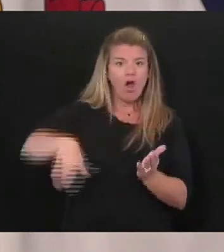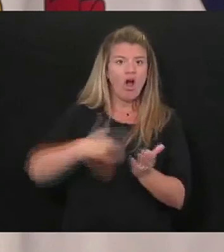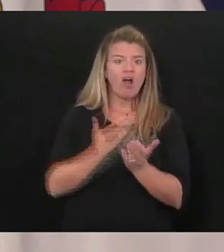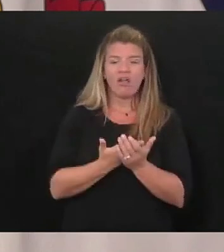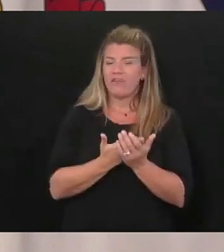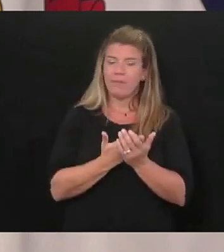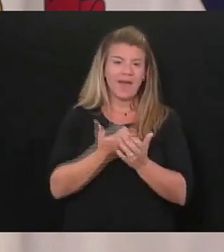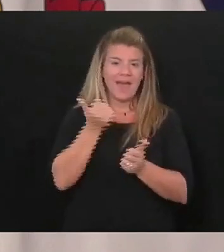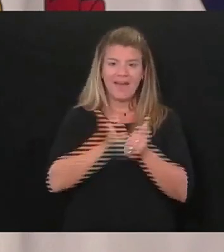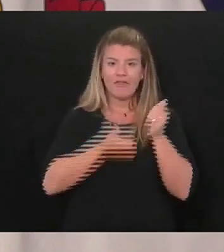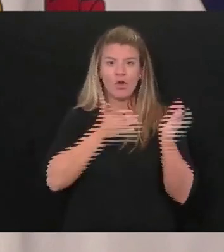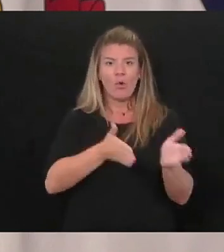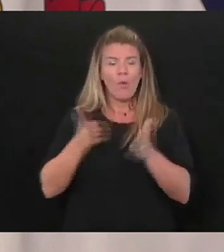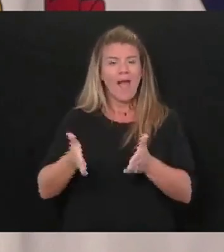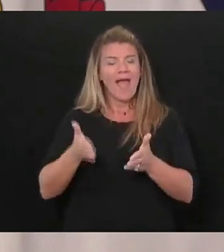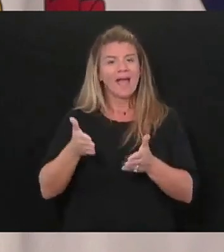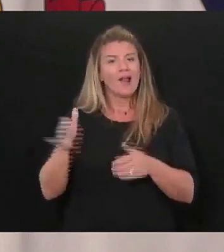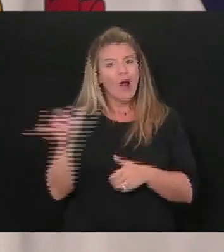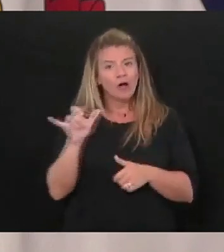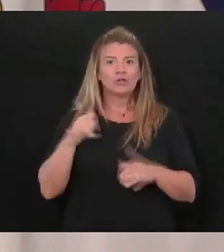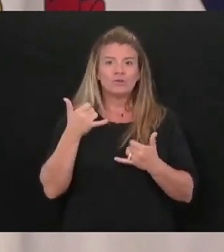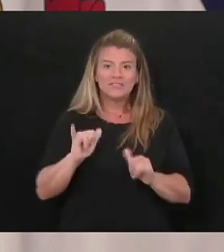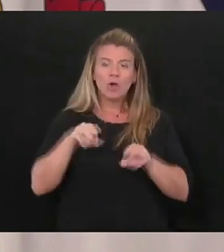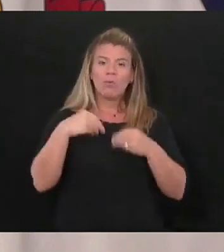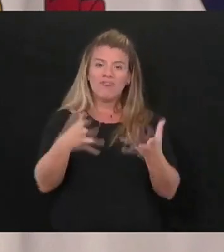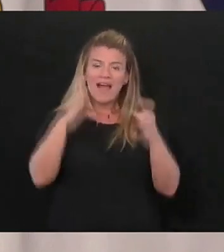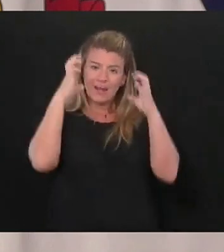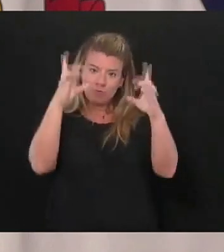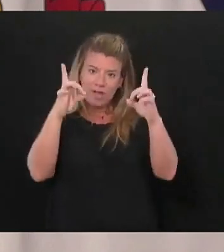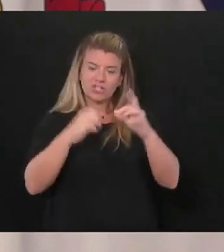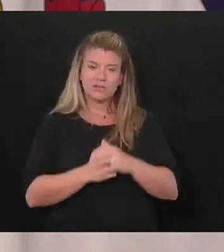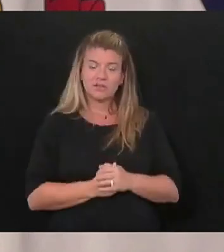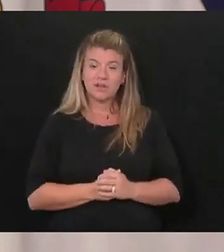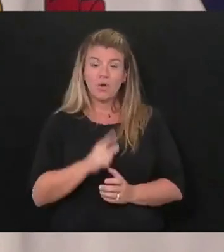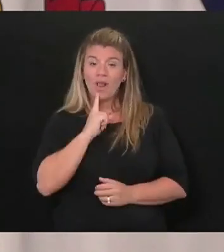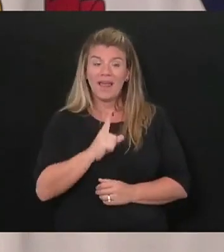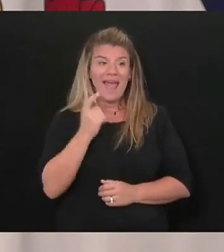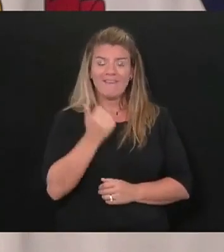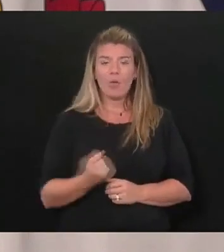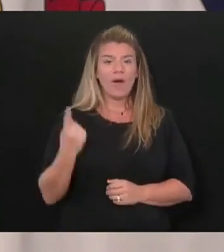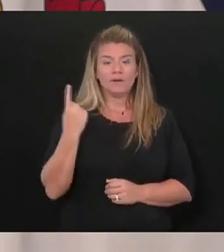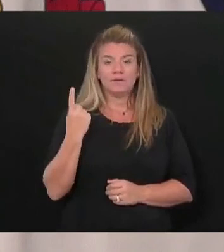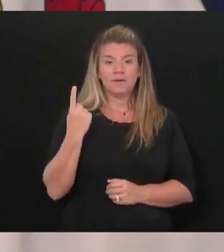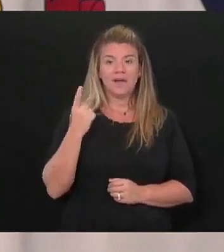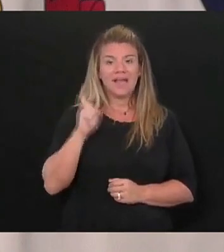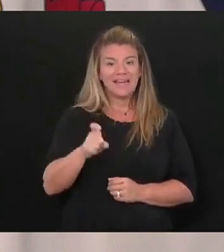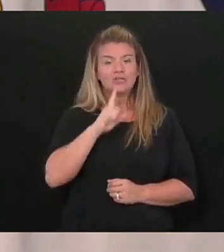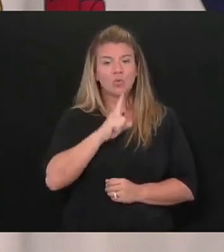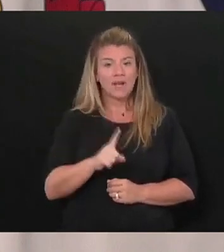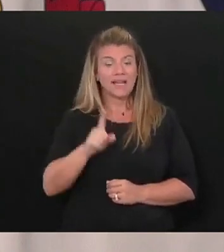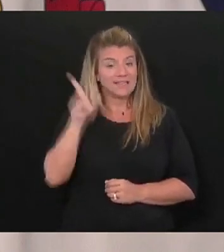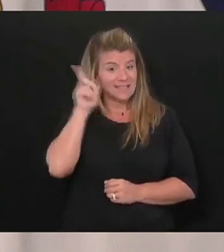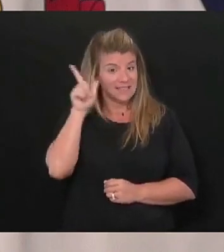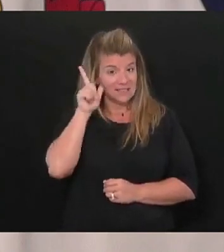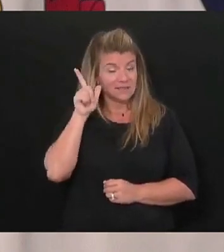absolutely continue to give them an education. Now, everyone should really listen to